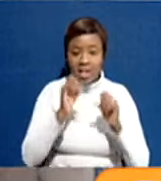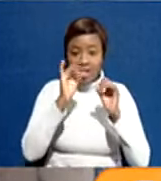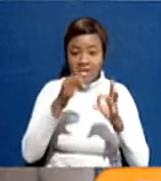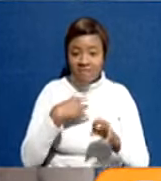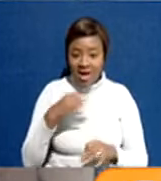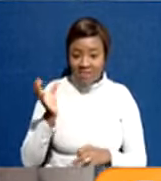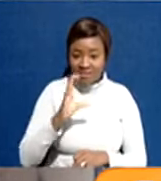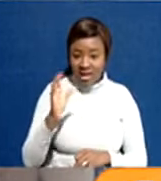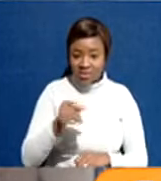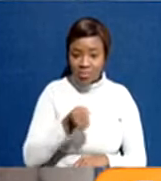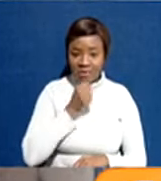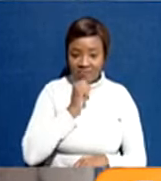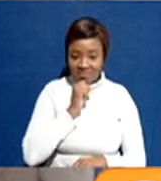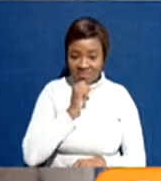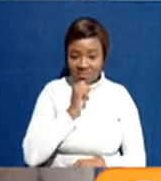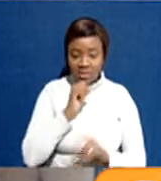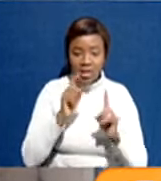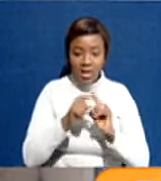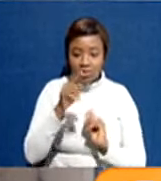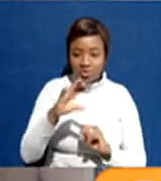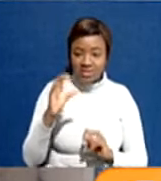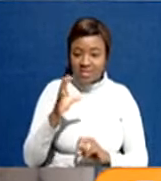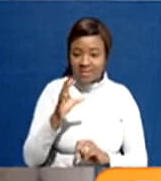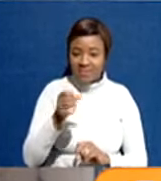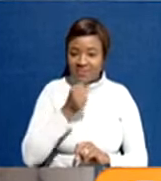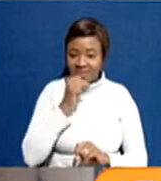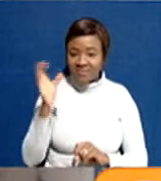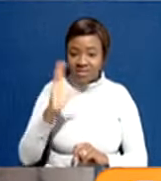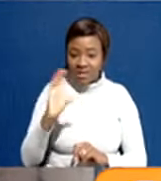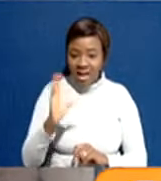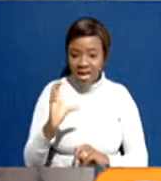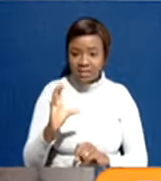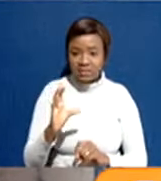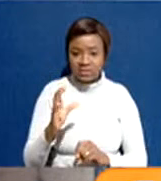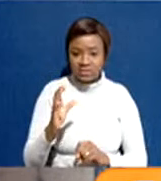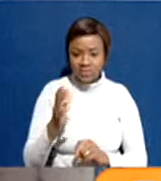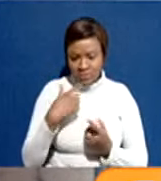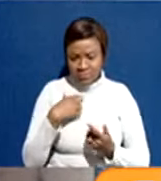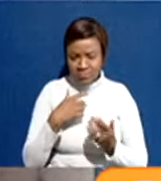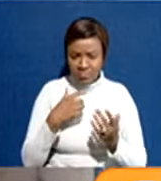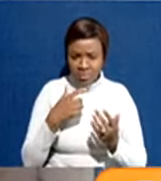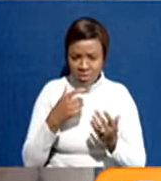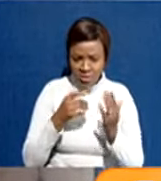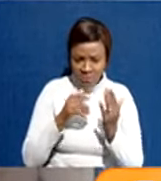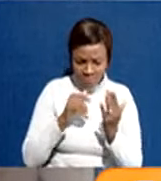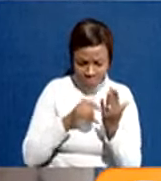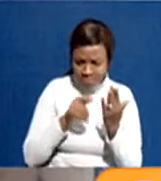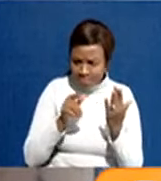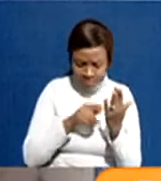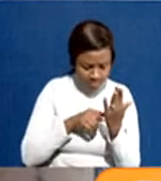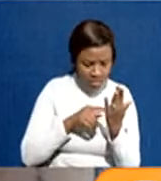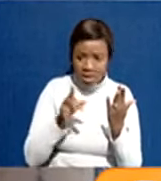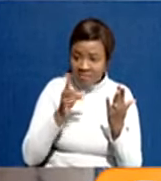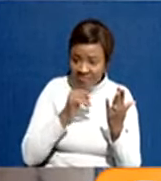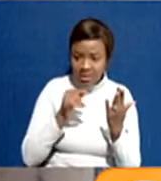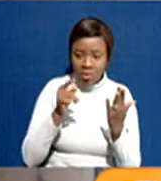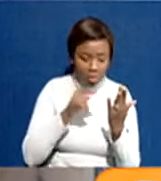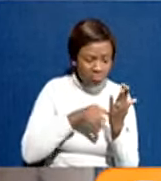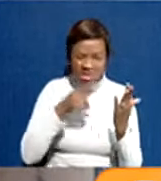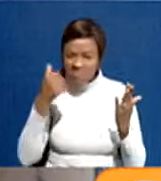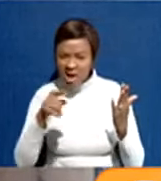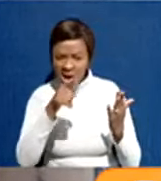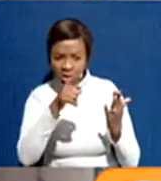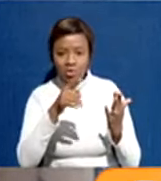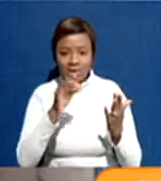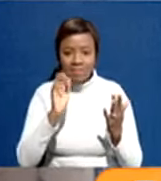clients, and these 50 clients that I'm following up, on treatment, I'm able to pick